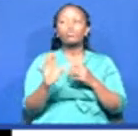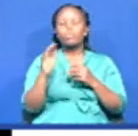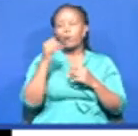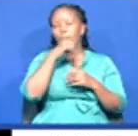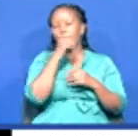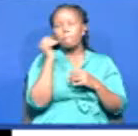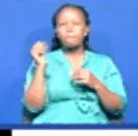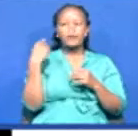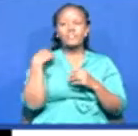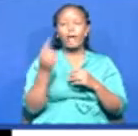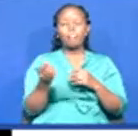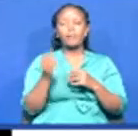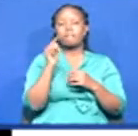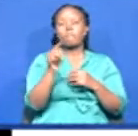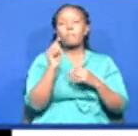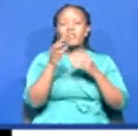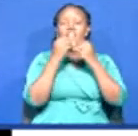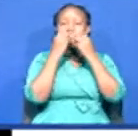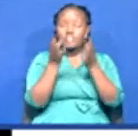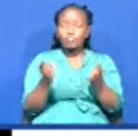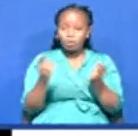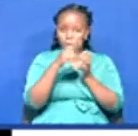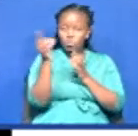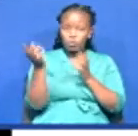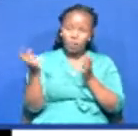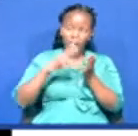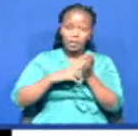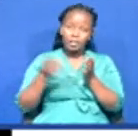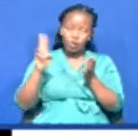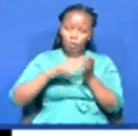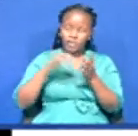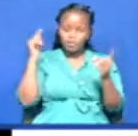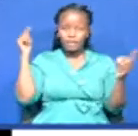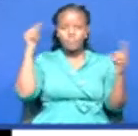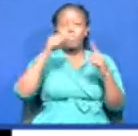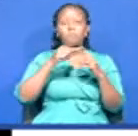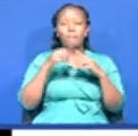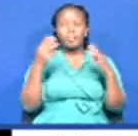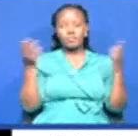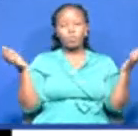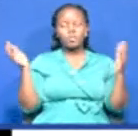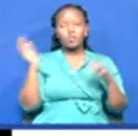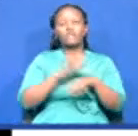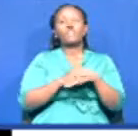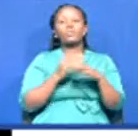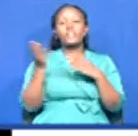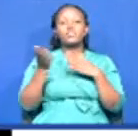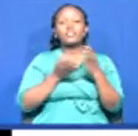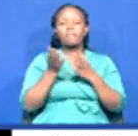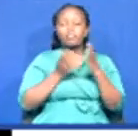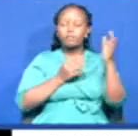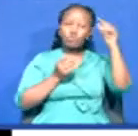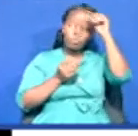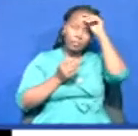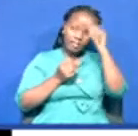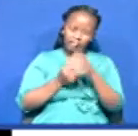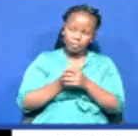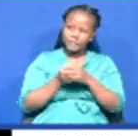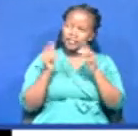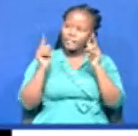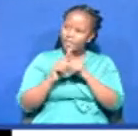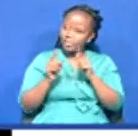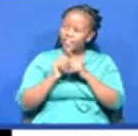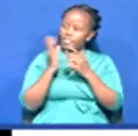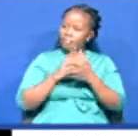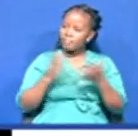that's the information that actually you are recording for the purposes of getting services from the government. So the same thing also applies also